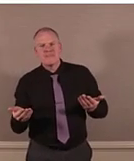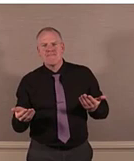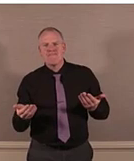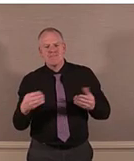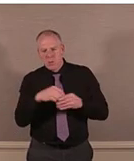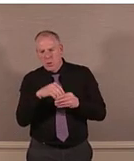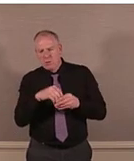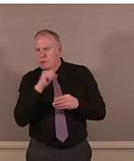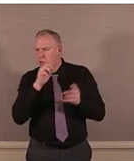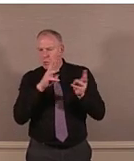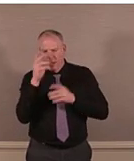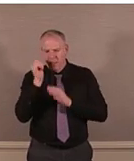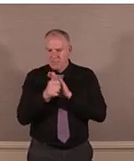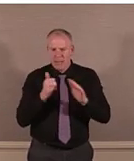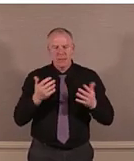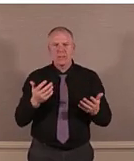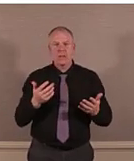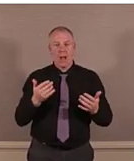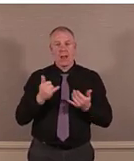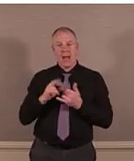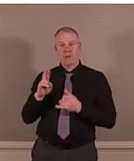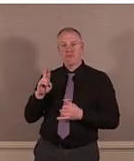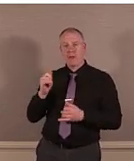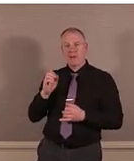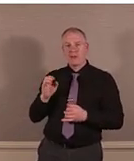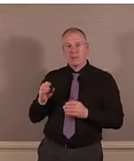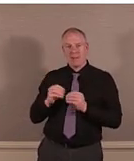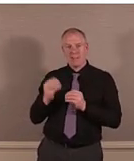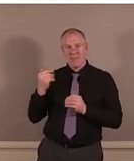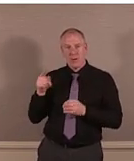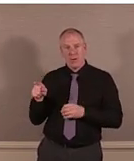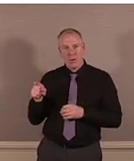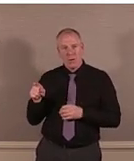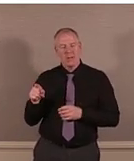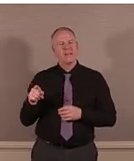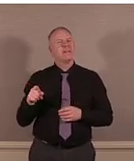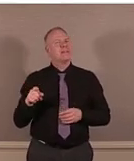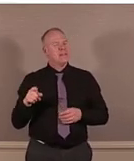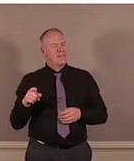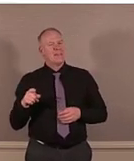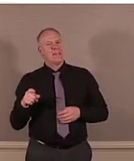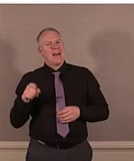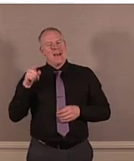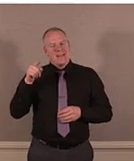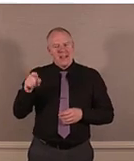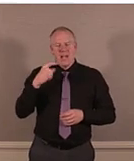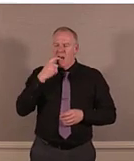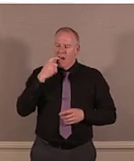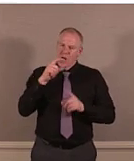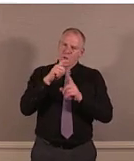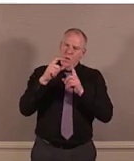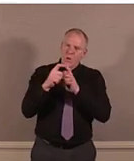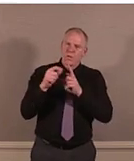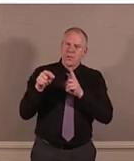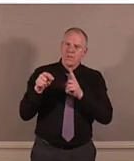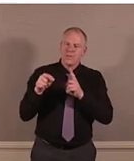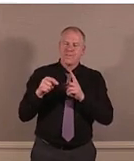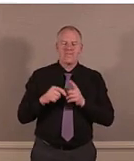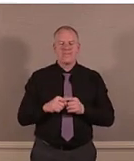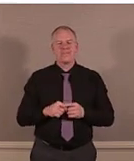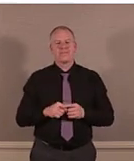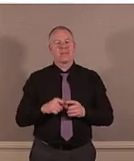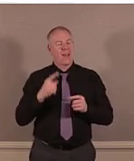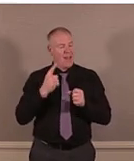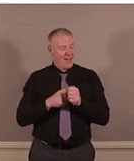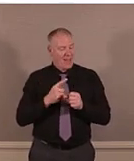there's no work experience that Rachel talked about earlier. So I suppose that, is the whole culture, and we talk again the